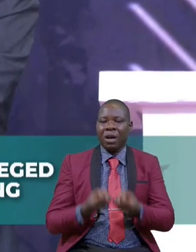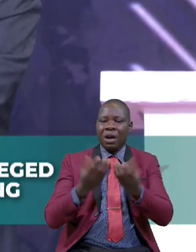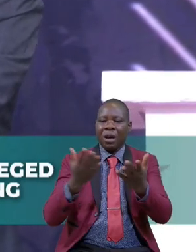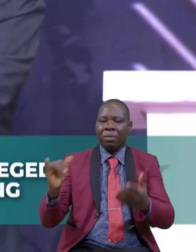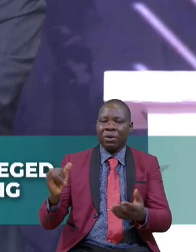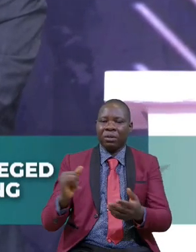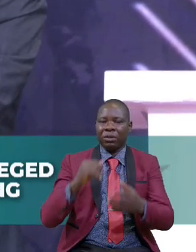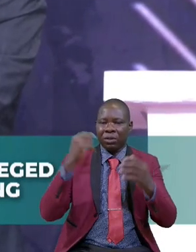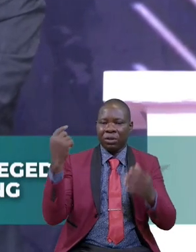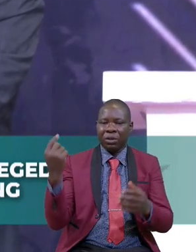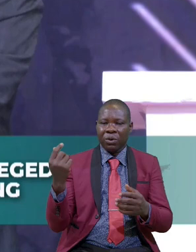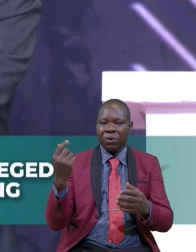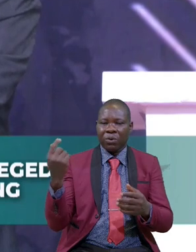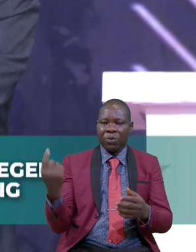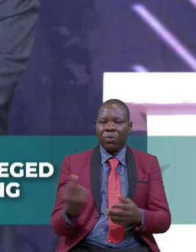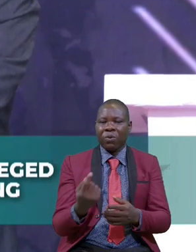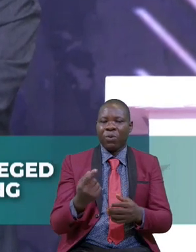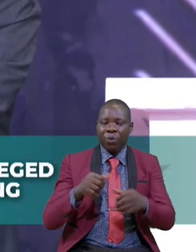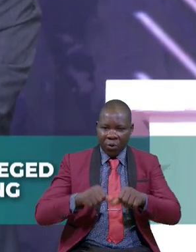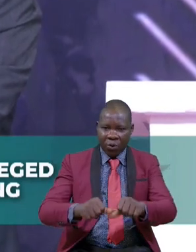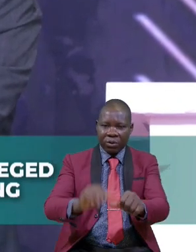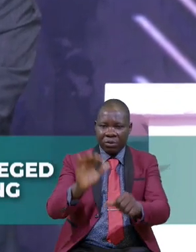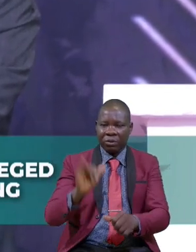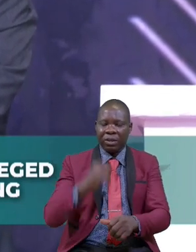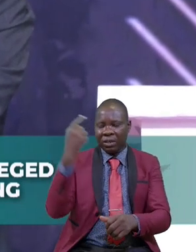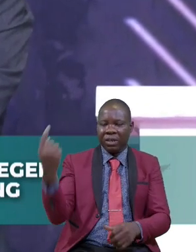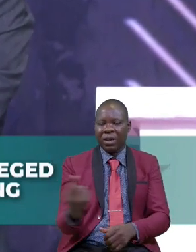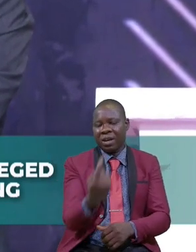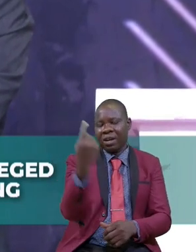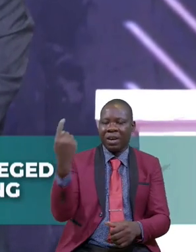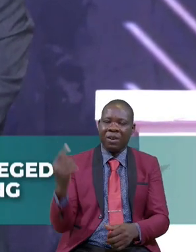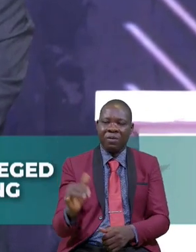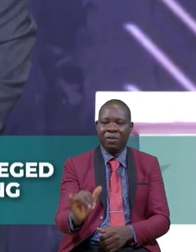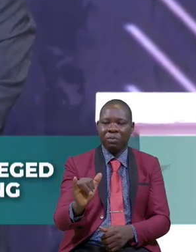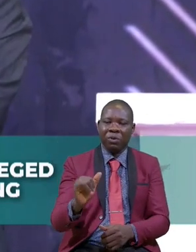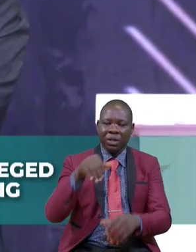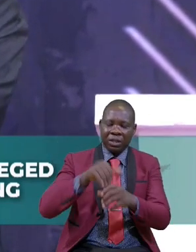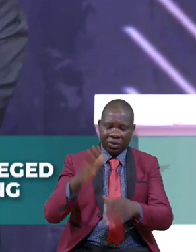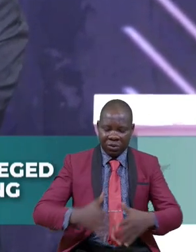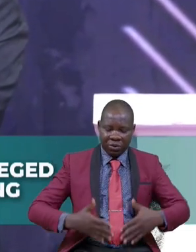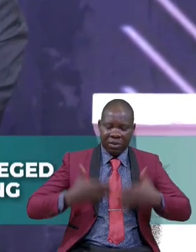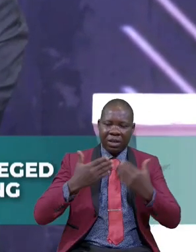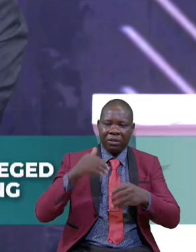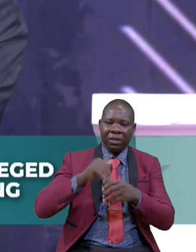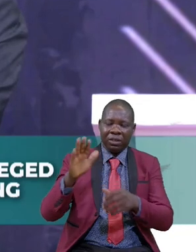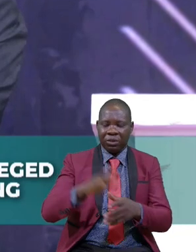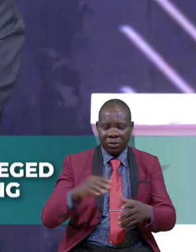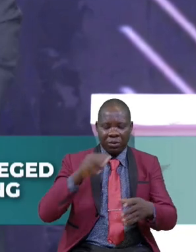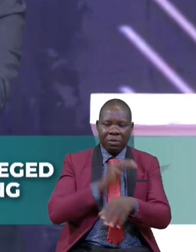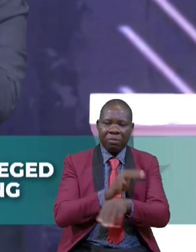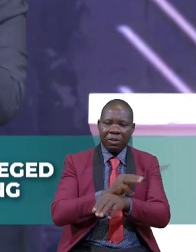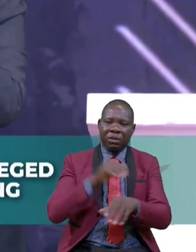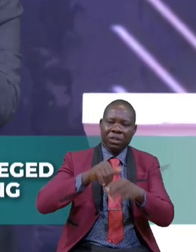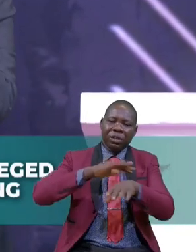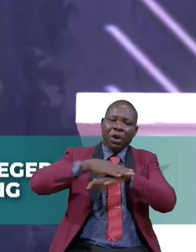life. In your life, dans ta vie, in your ministry, dans ton ministère, in all your endeavors, dans tous tes